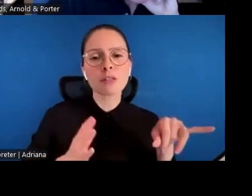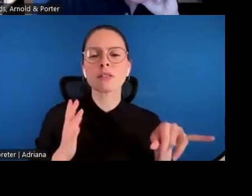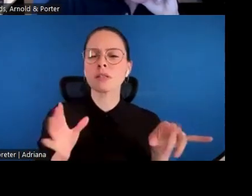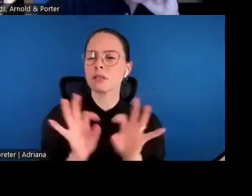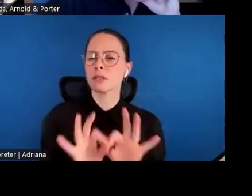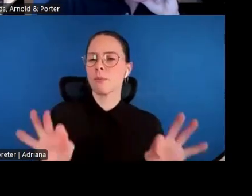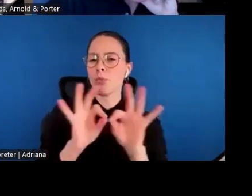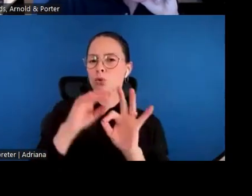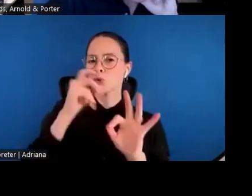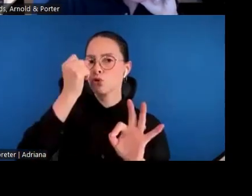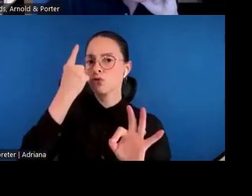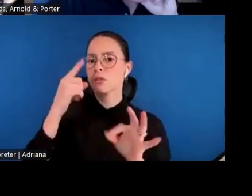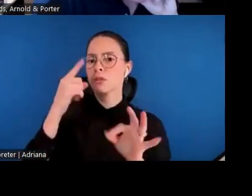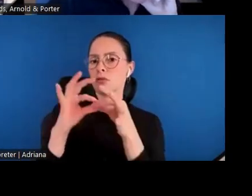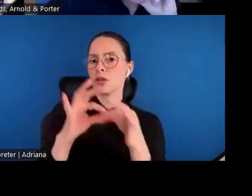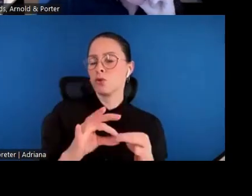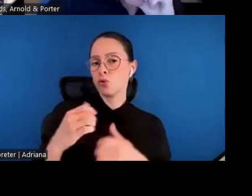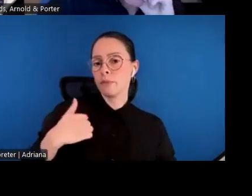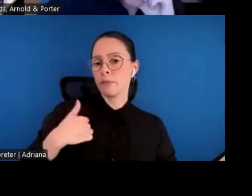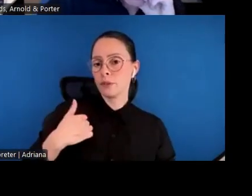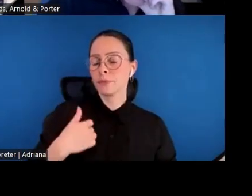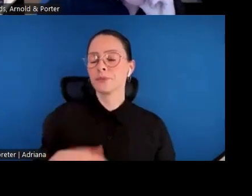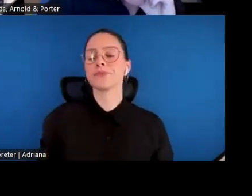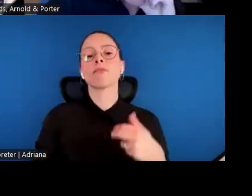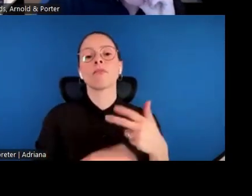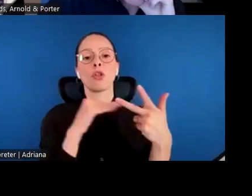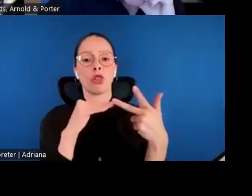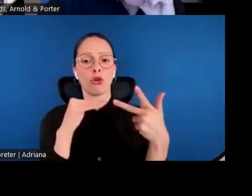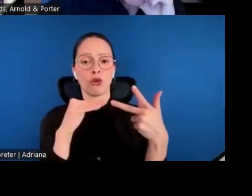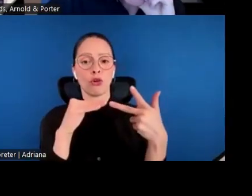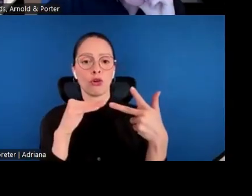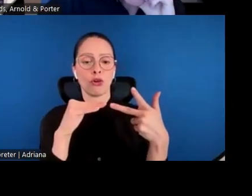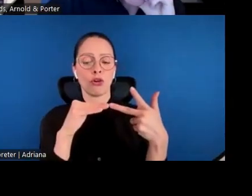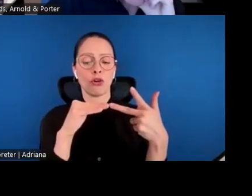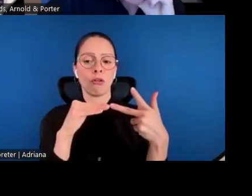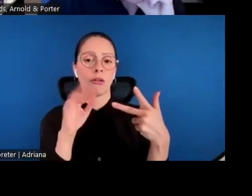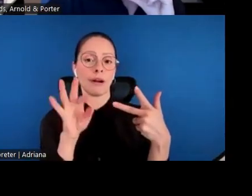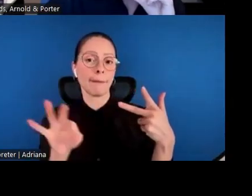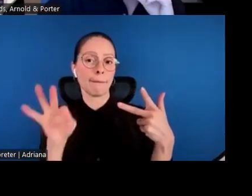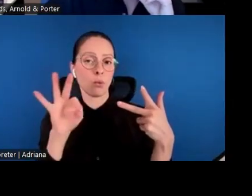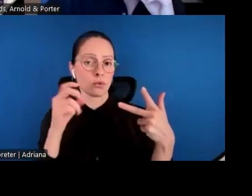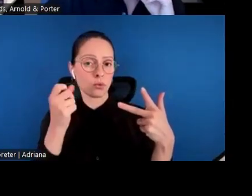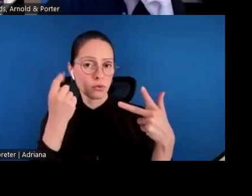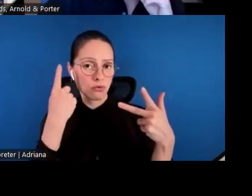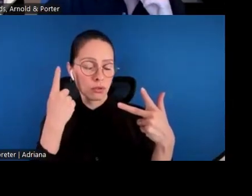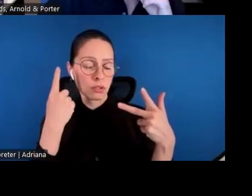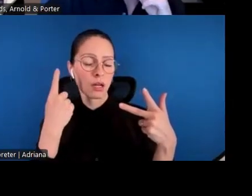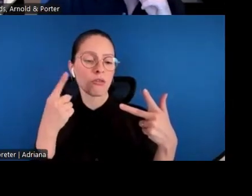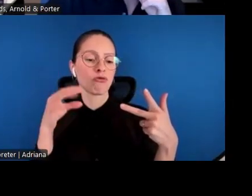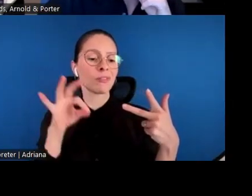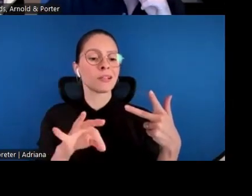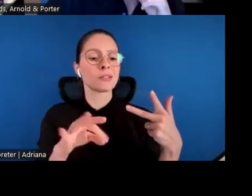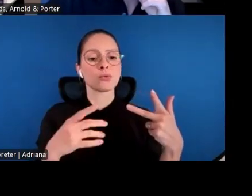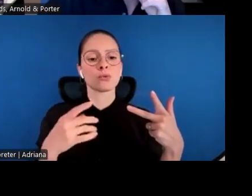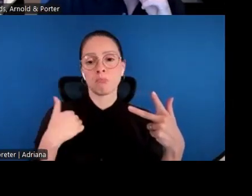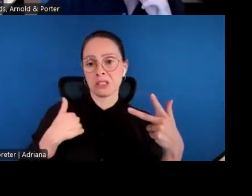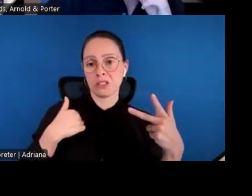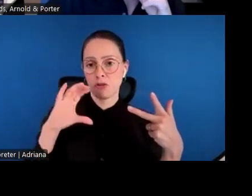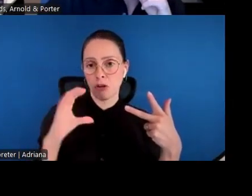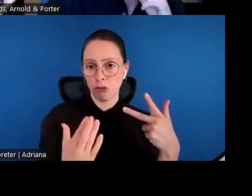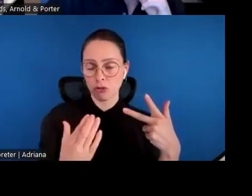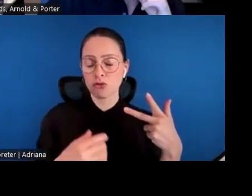military. The third thing that I think is important to understand about military culture is